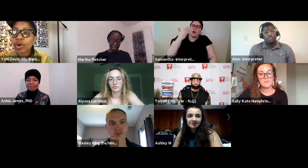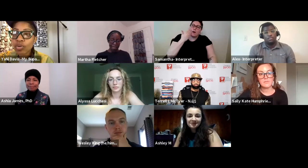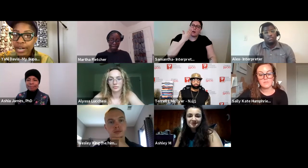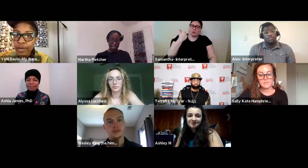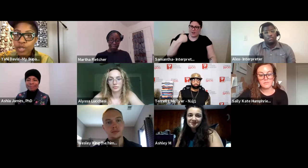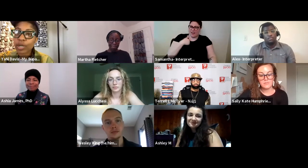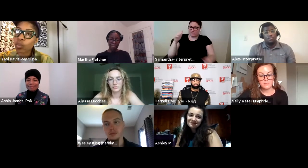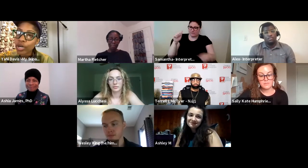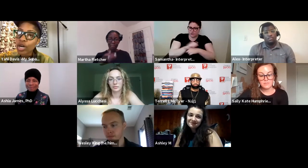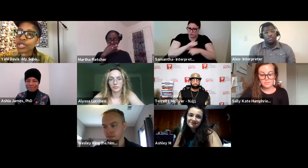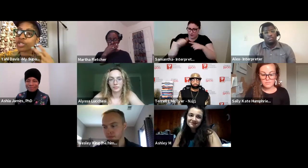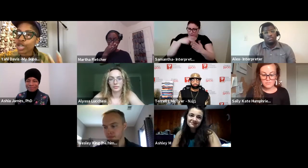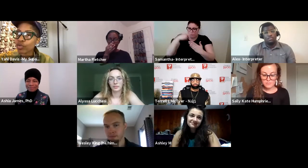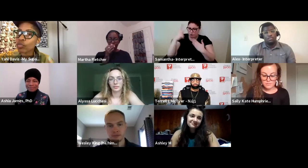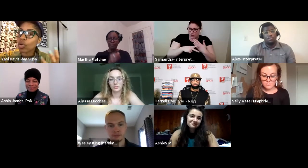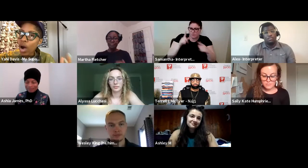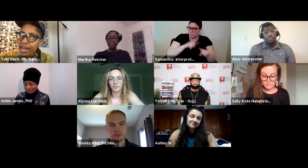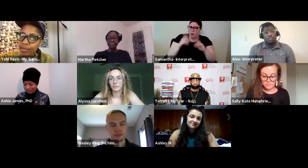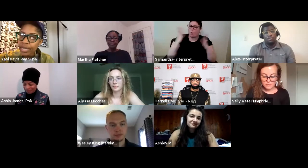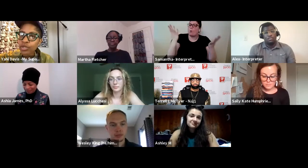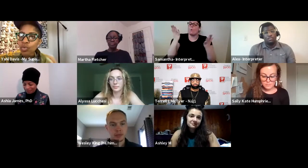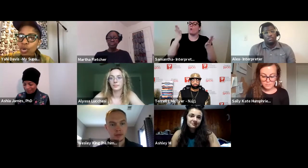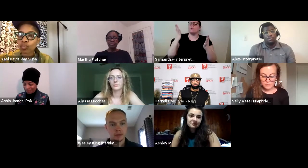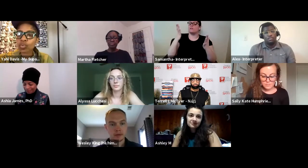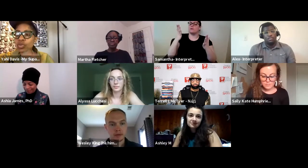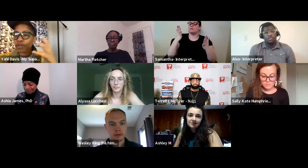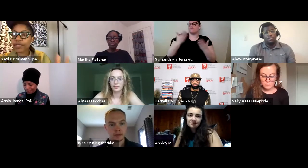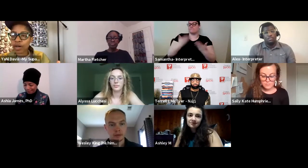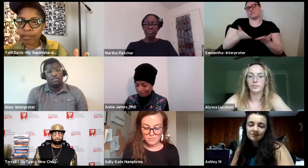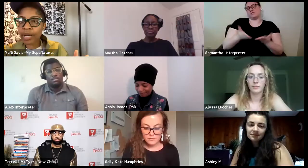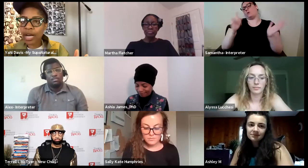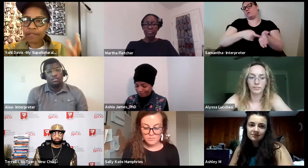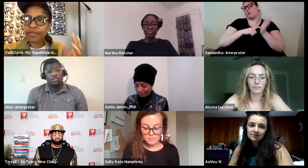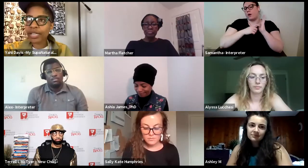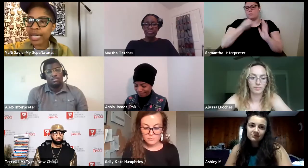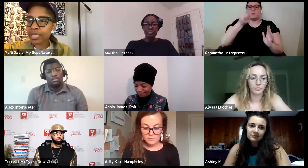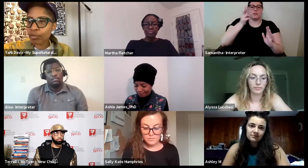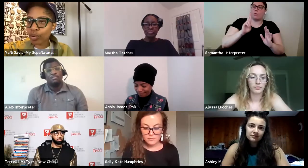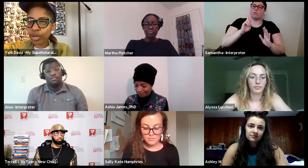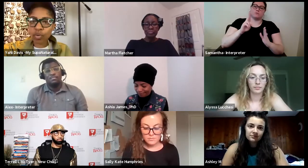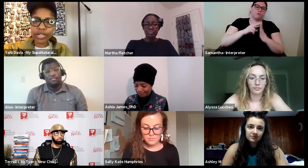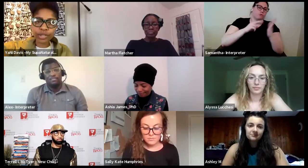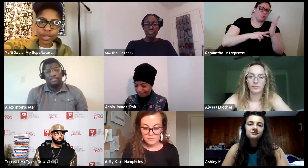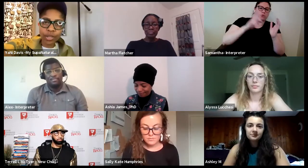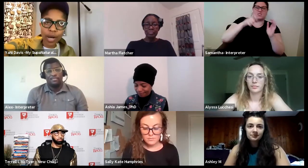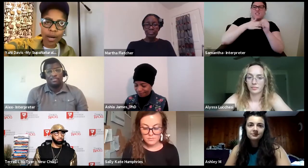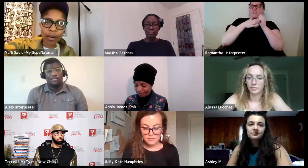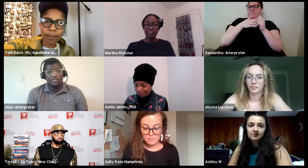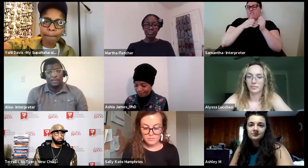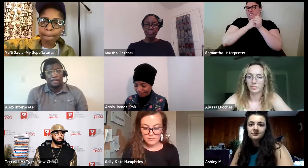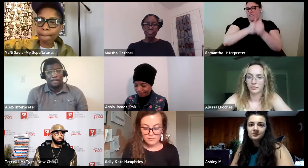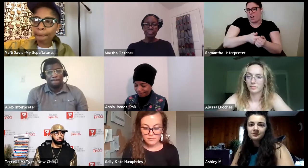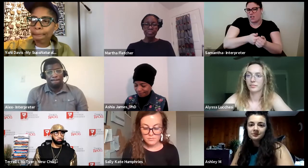training programs, but what are some general requirements or rules of thumb? I feel like that's an important question.